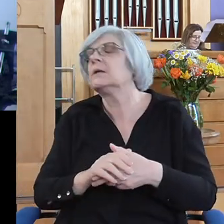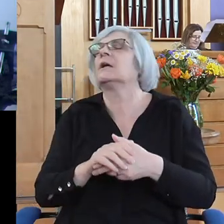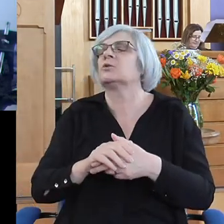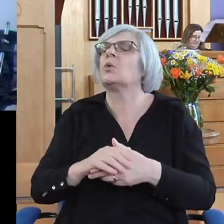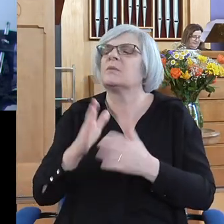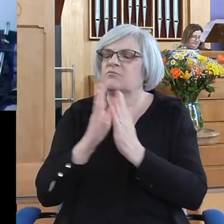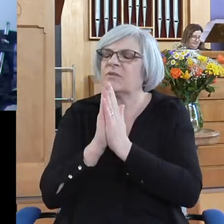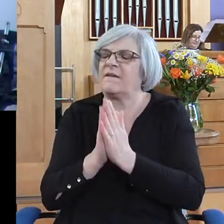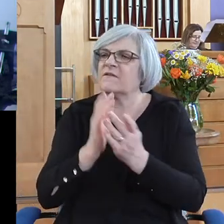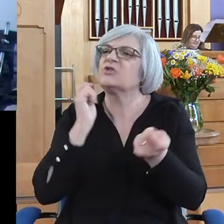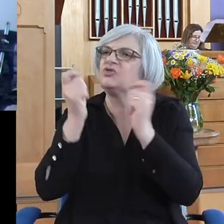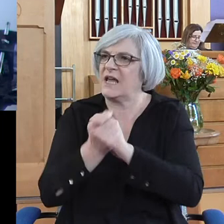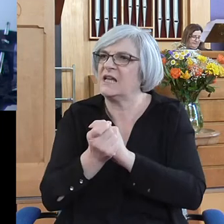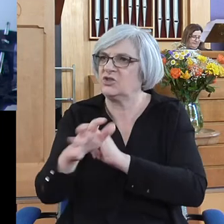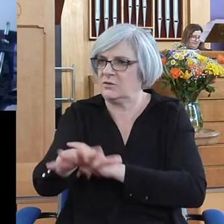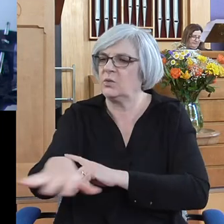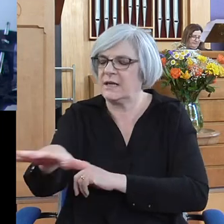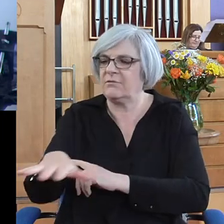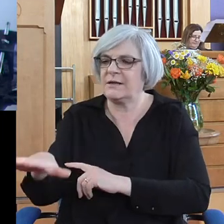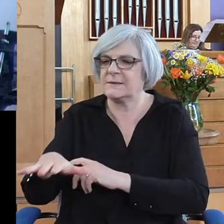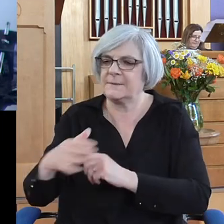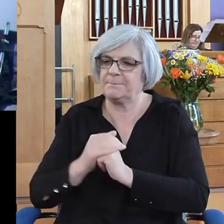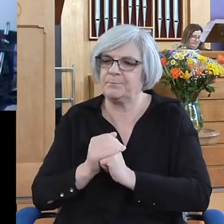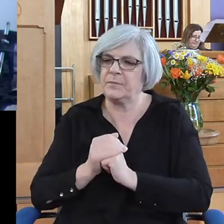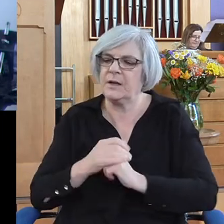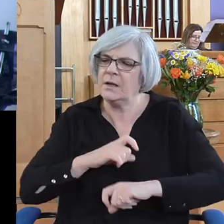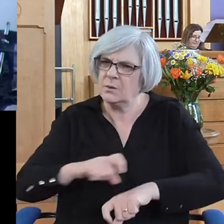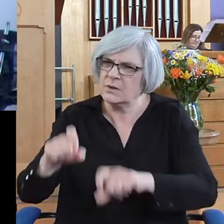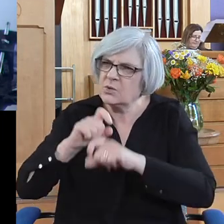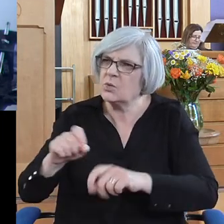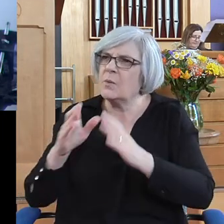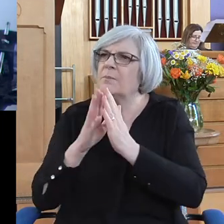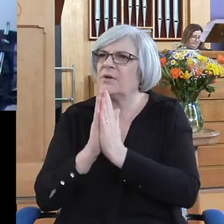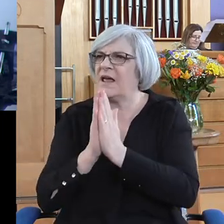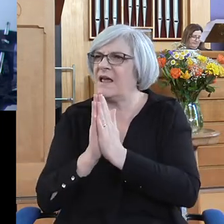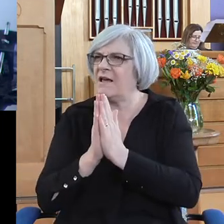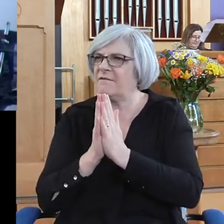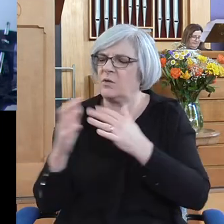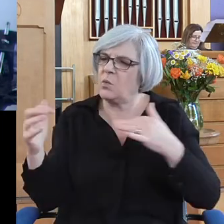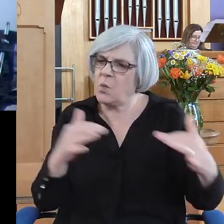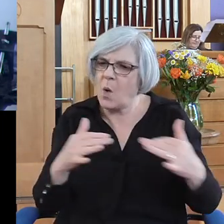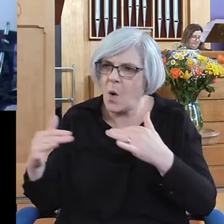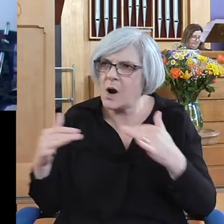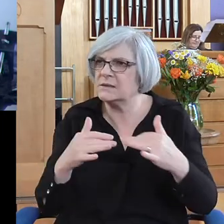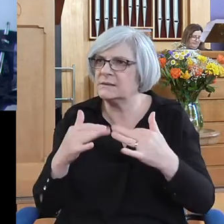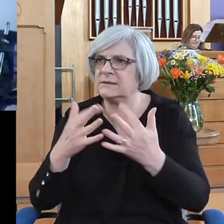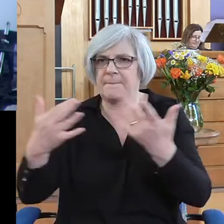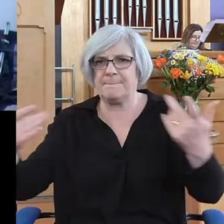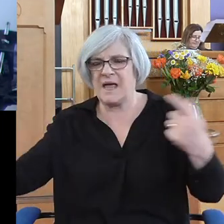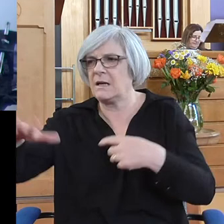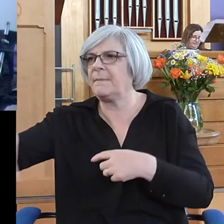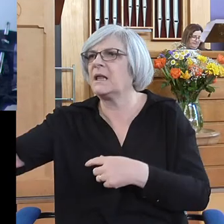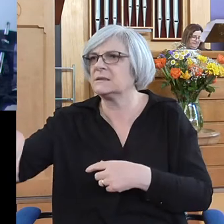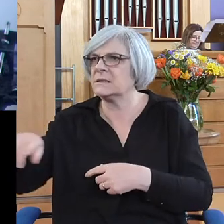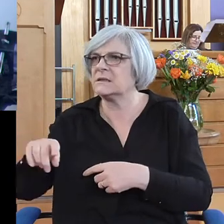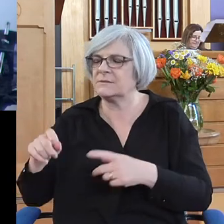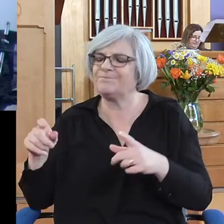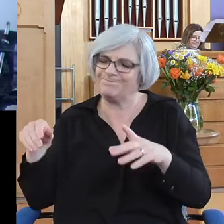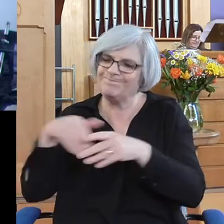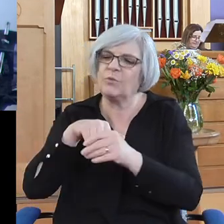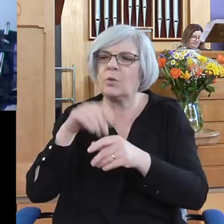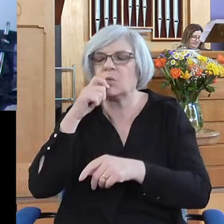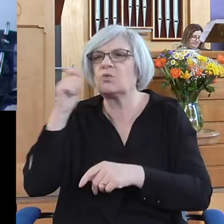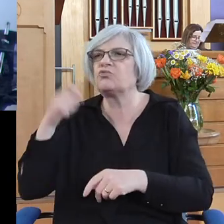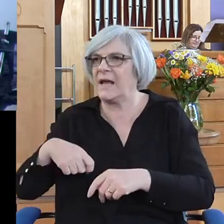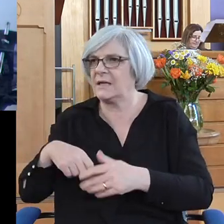countries. We continue to pray for those caught up in war in many places, including Ukraine, and we